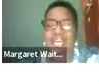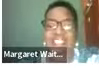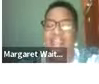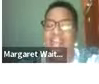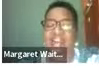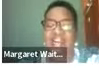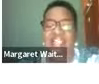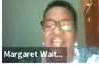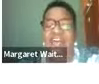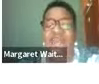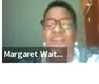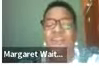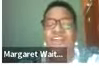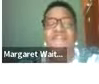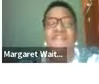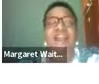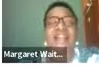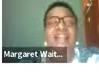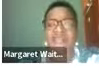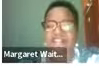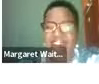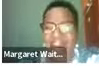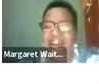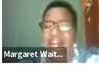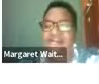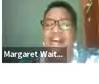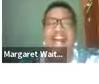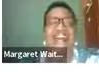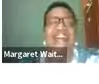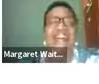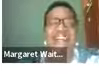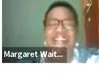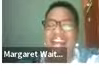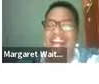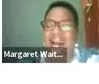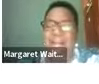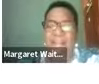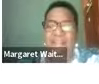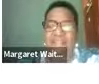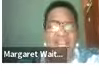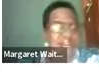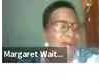should actually be us, followed a little bit far by